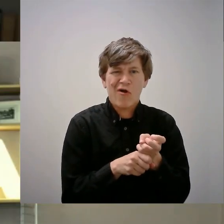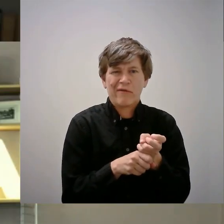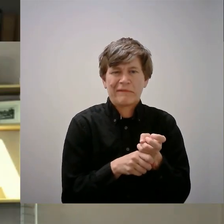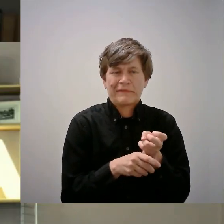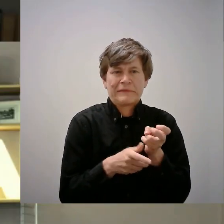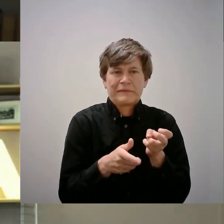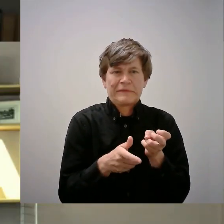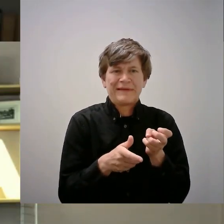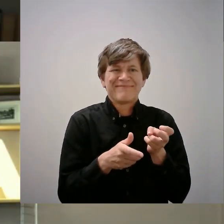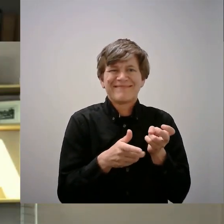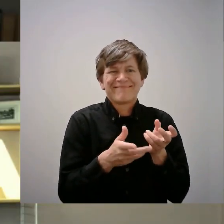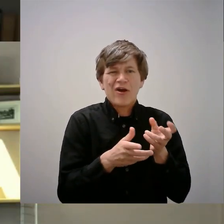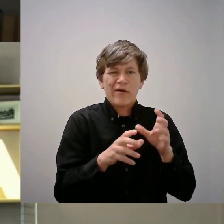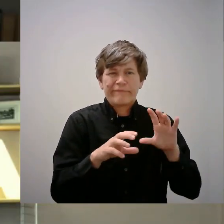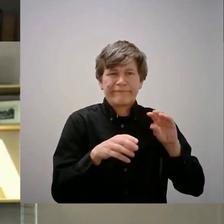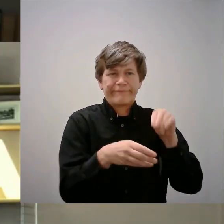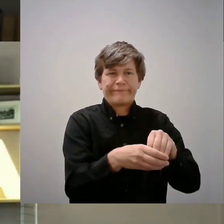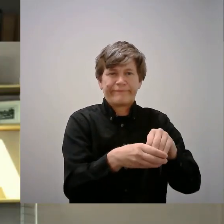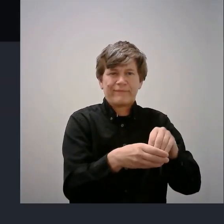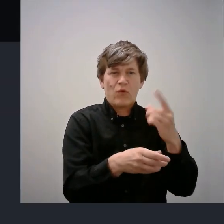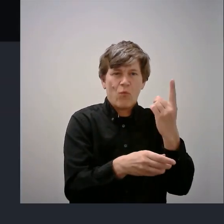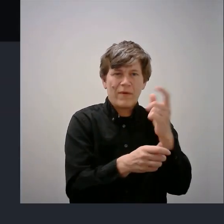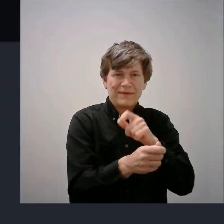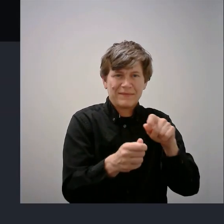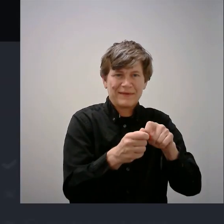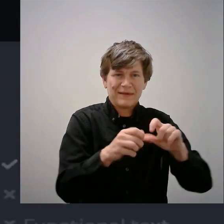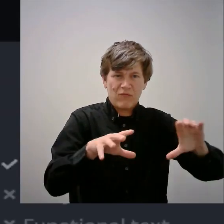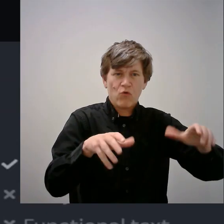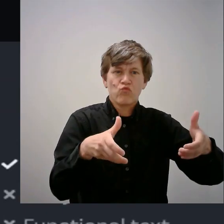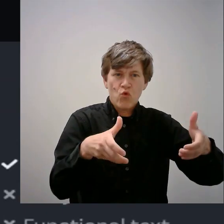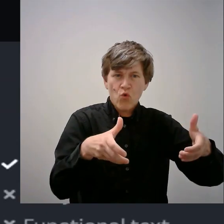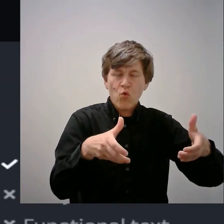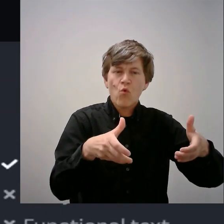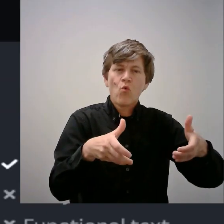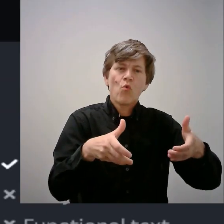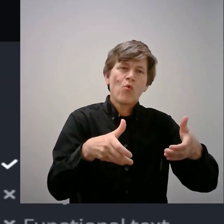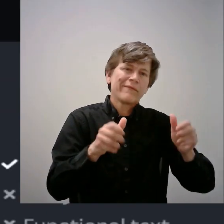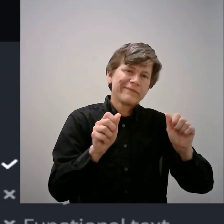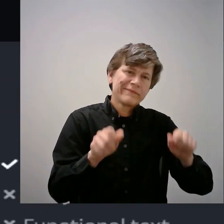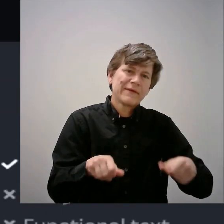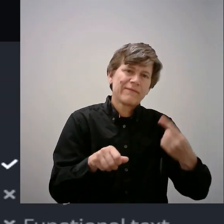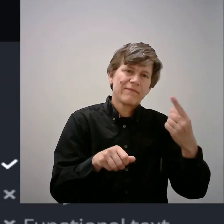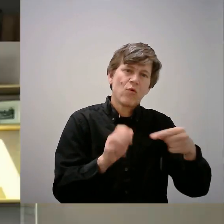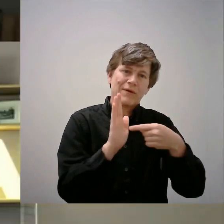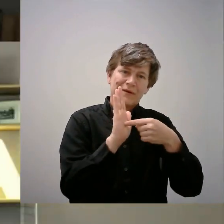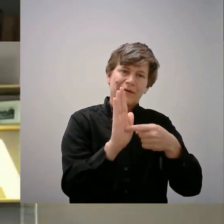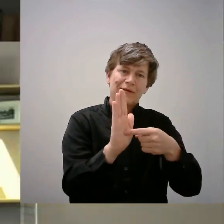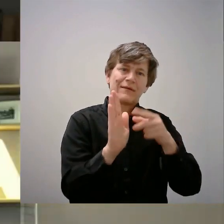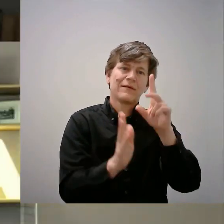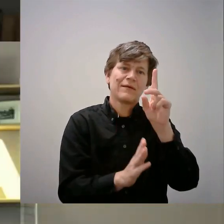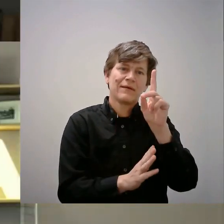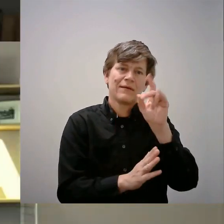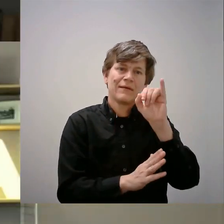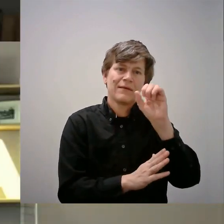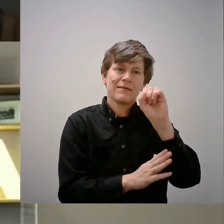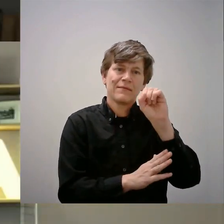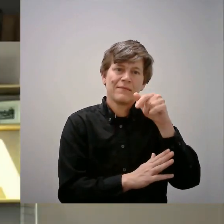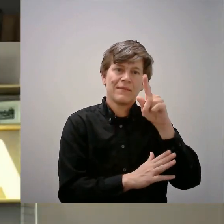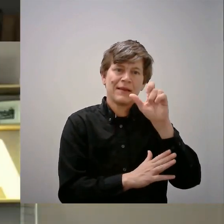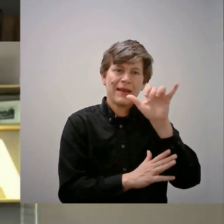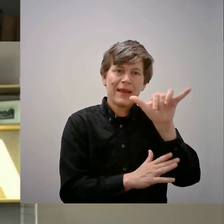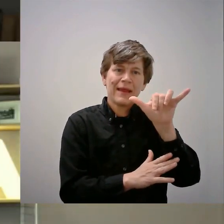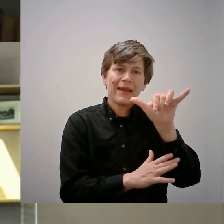any category at all. So use them for display text. Enjoy the vibe of the